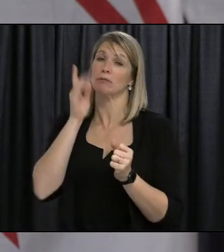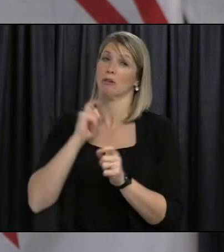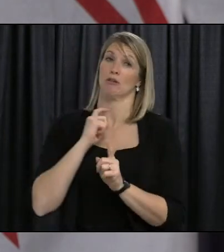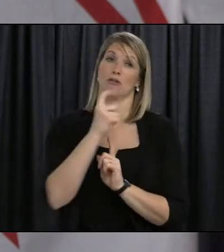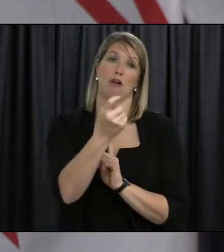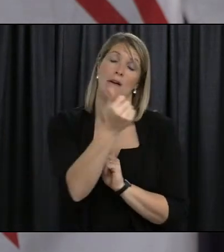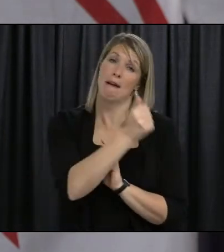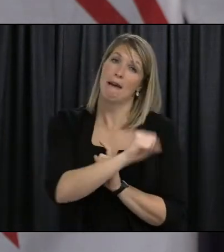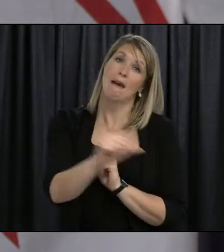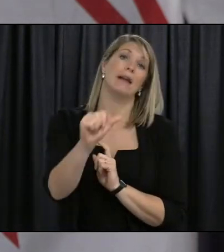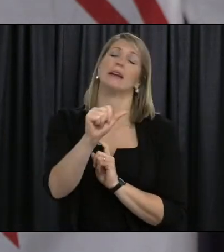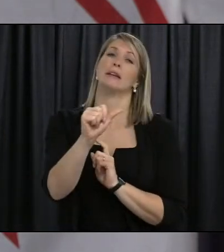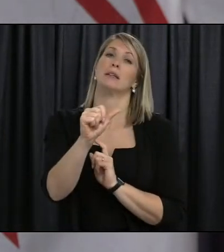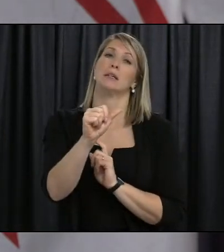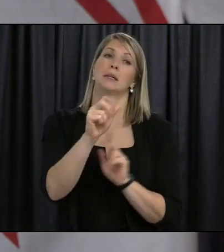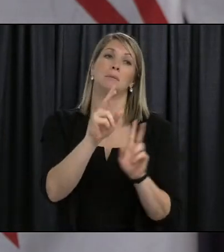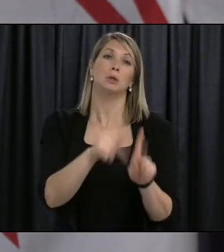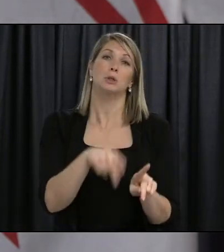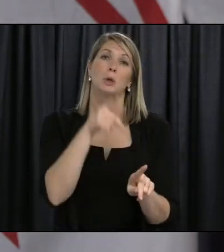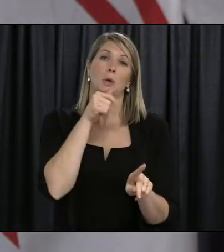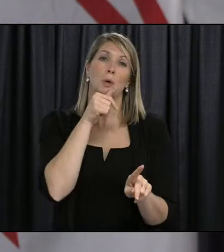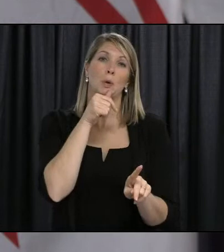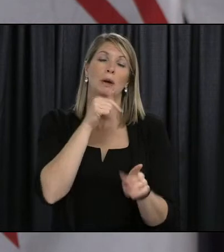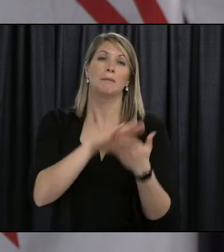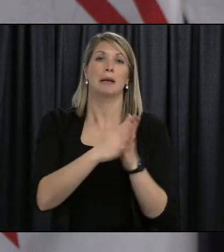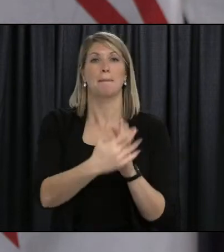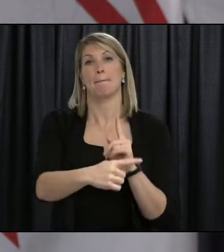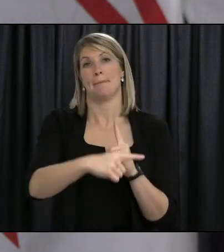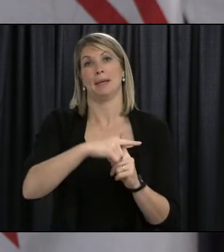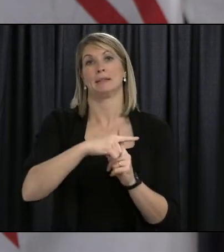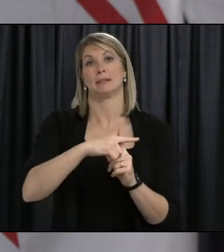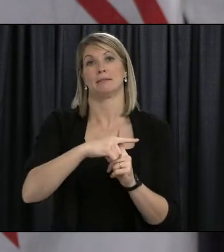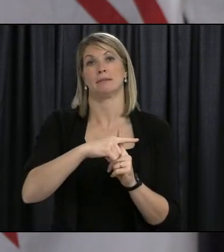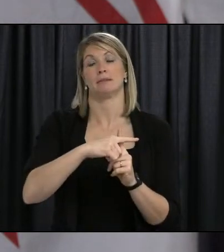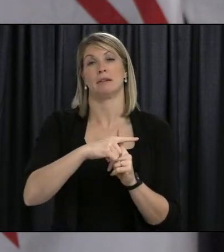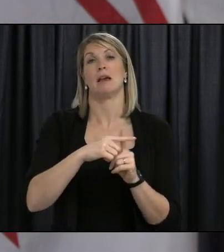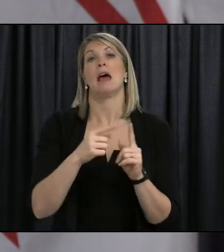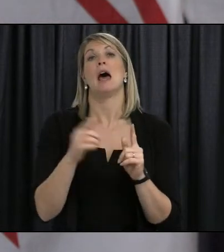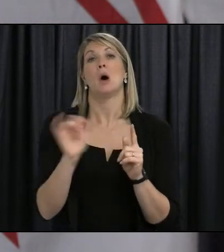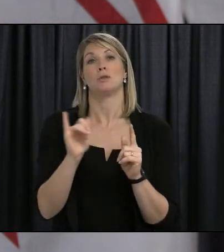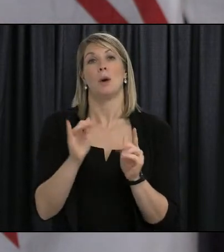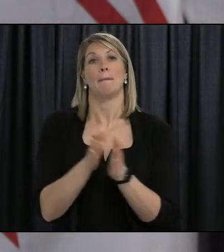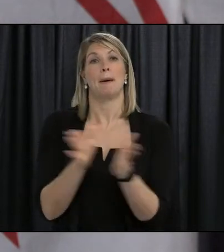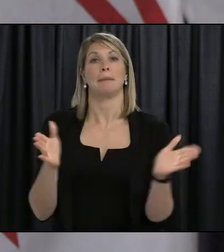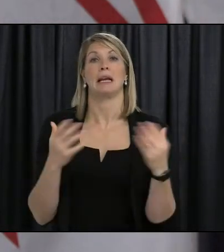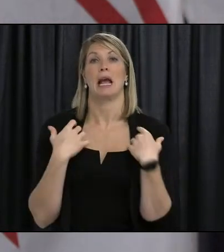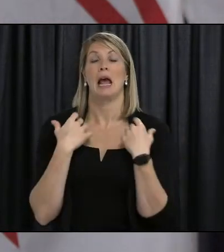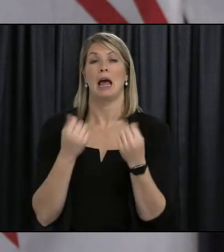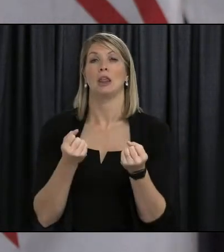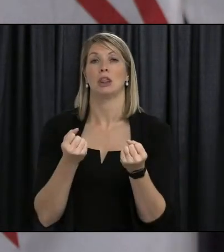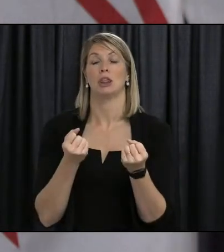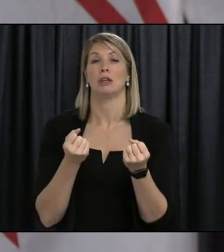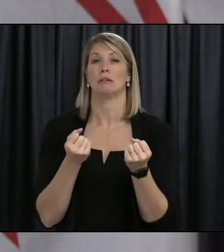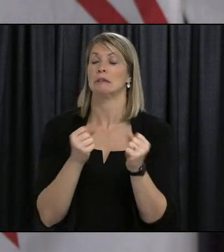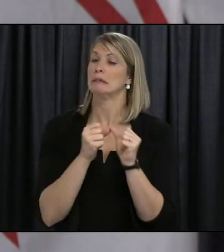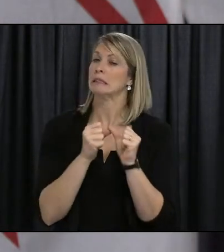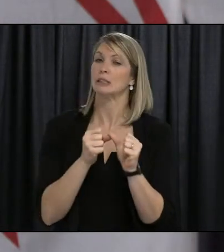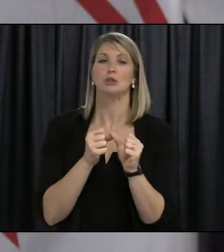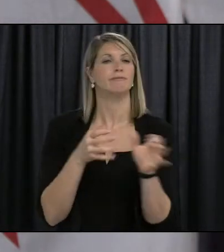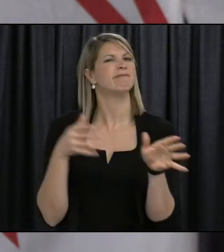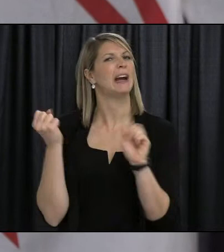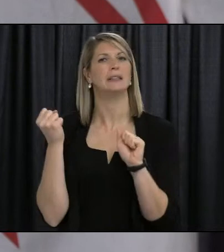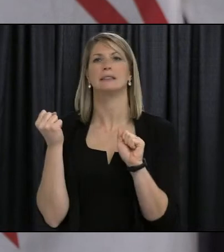the parents of any of those children who do test positive. And certainly, I think public health will be in contact